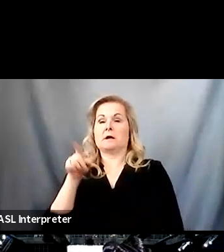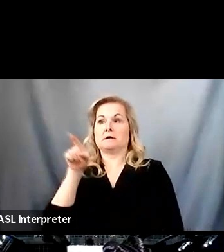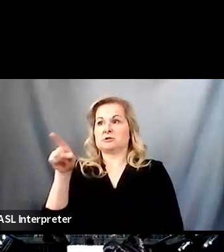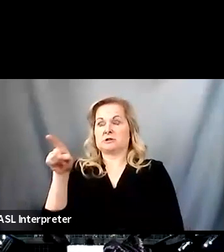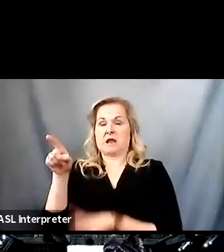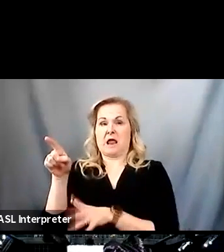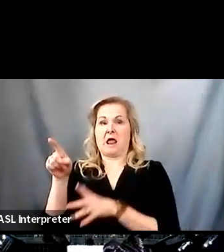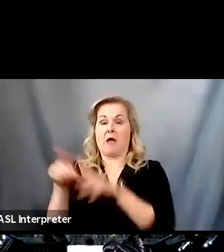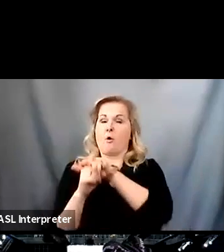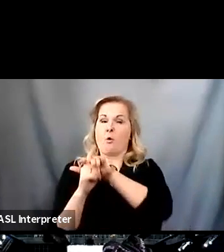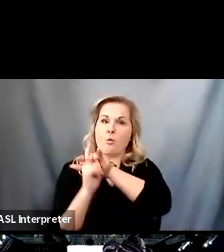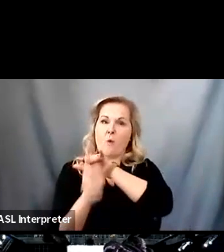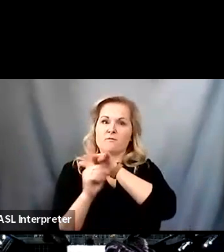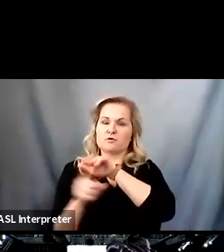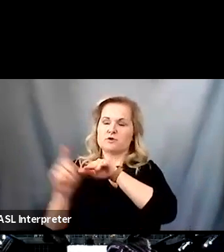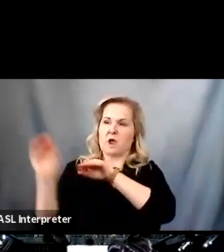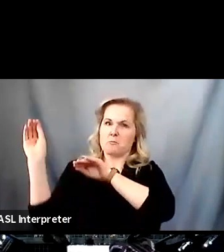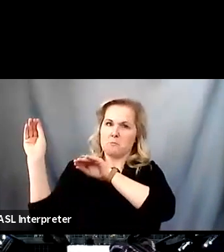as refugees to